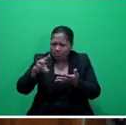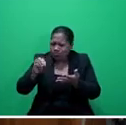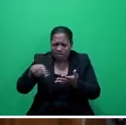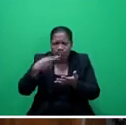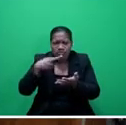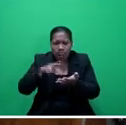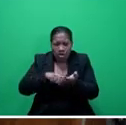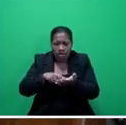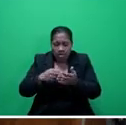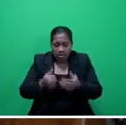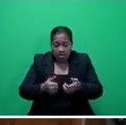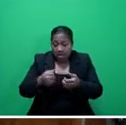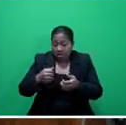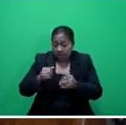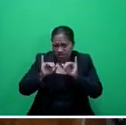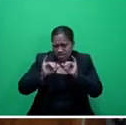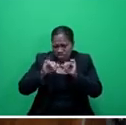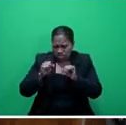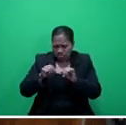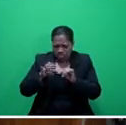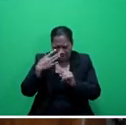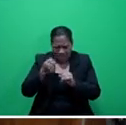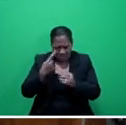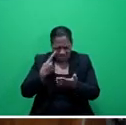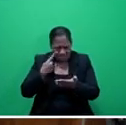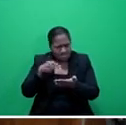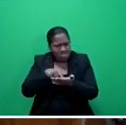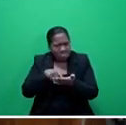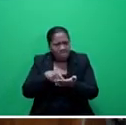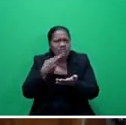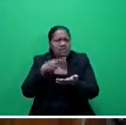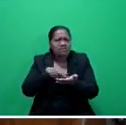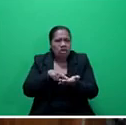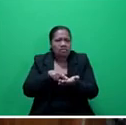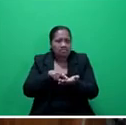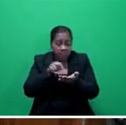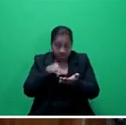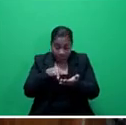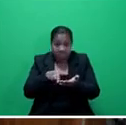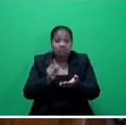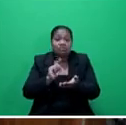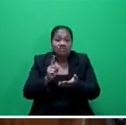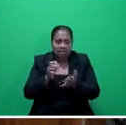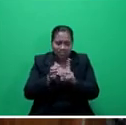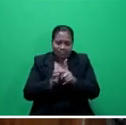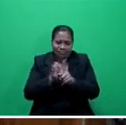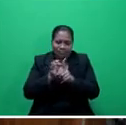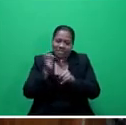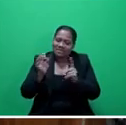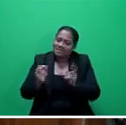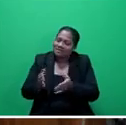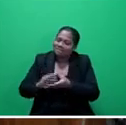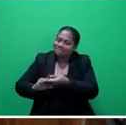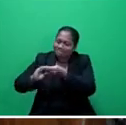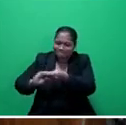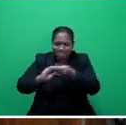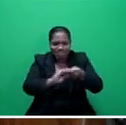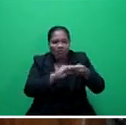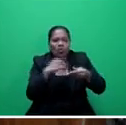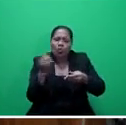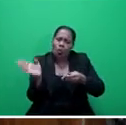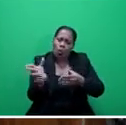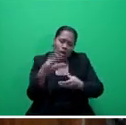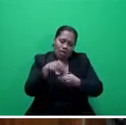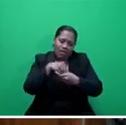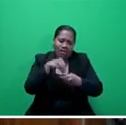of the issues identified in this consolidated report. For this rapid improvement, I congratulate all those involved. In